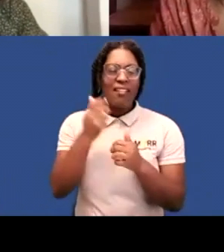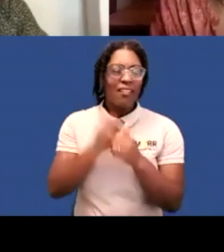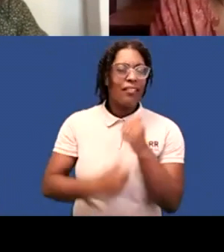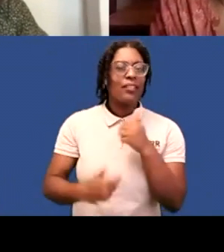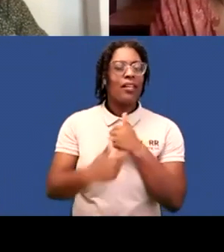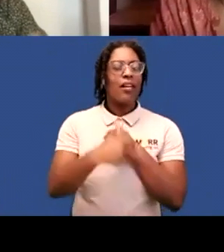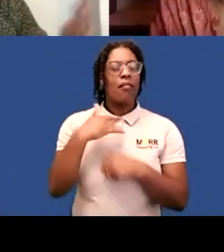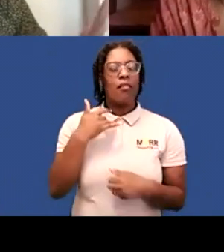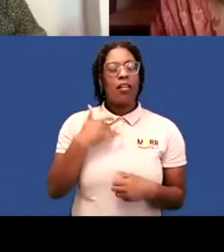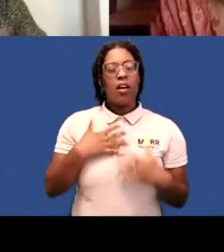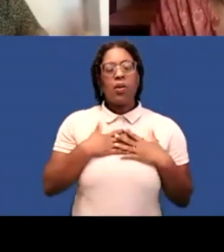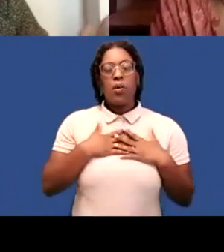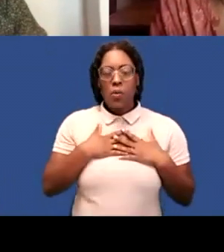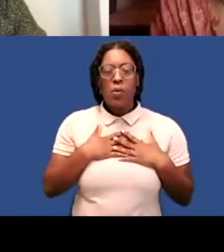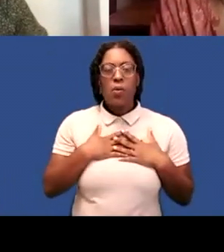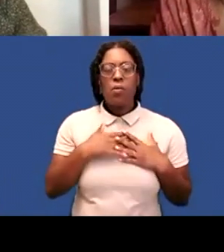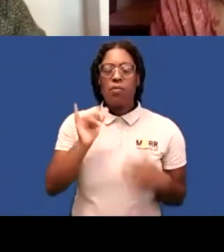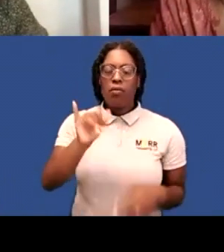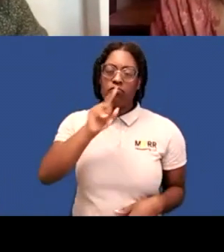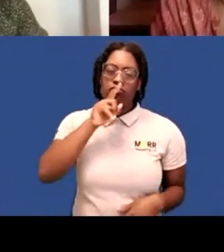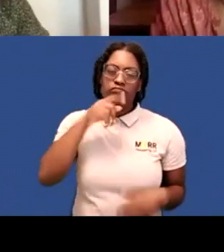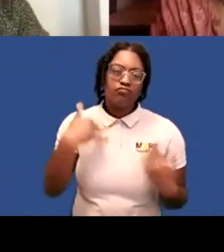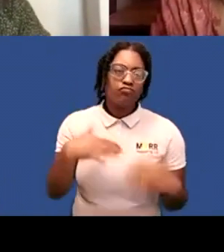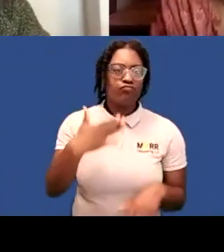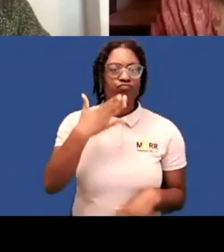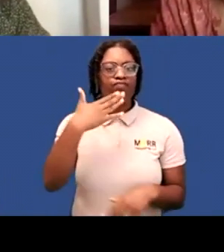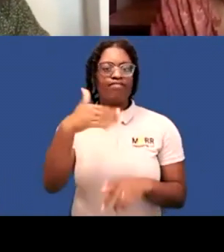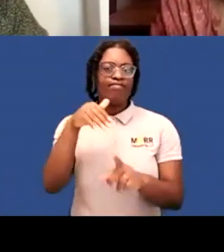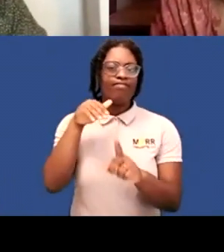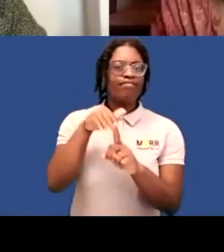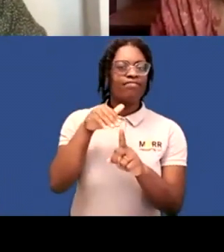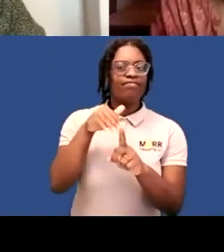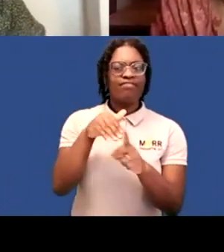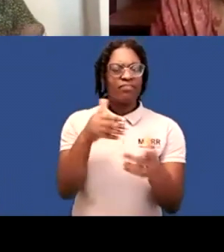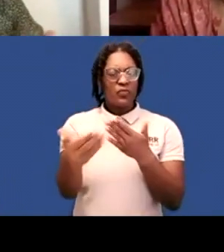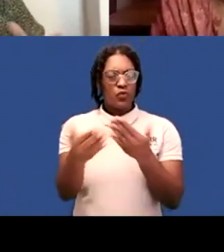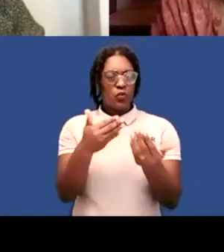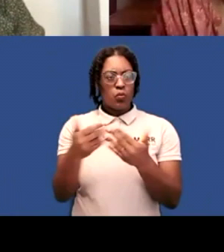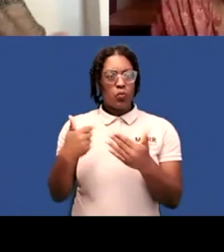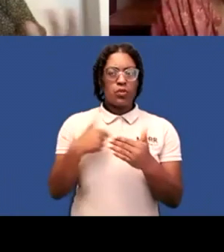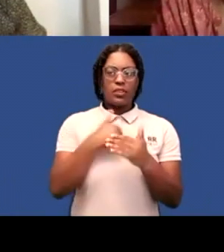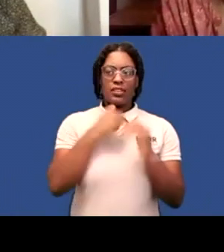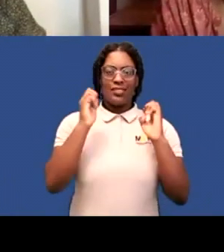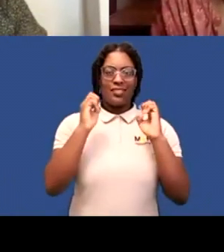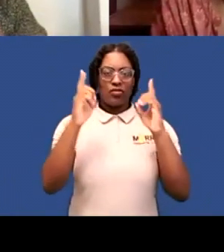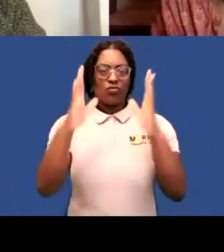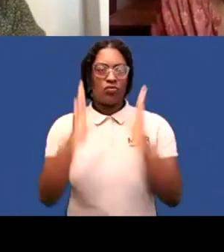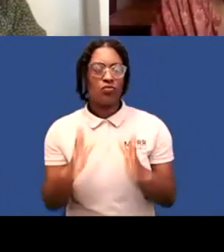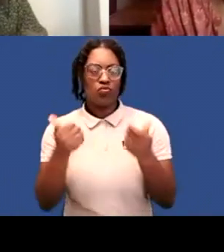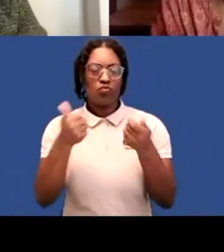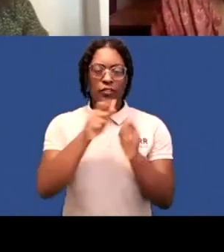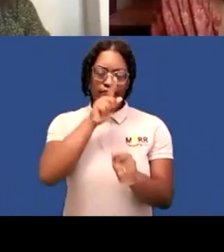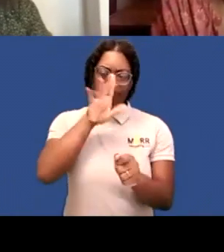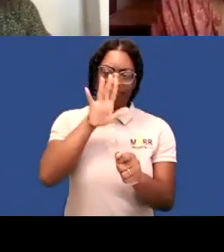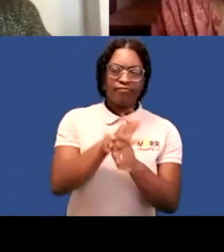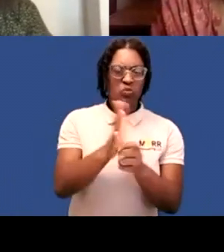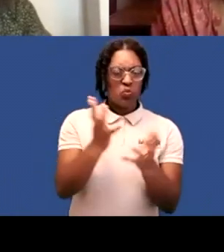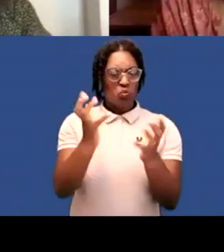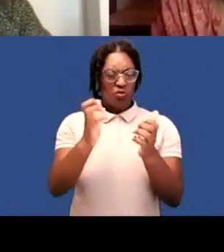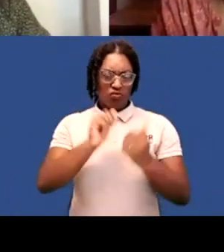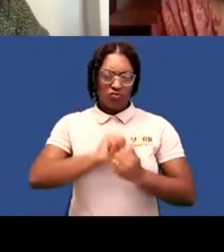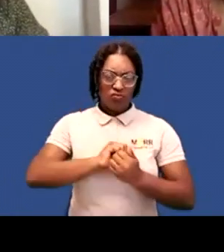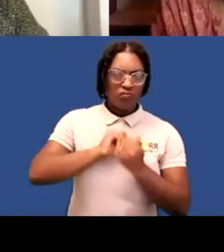necessary reminder, Dyan, that even as we might commit to being anti-racist educators, that we can not solely add in curriculum